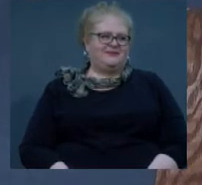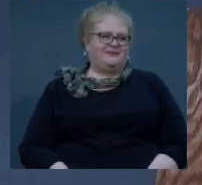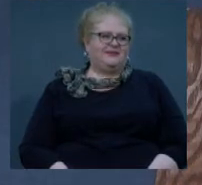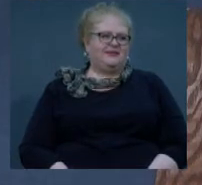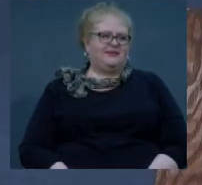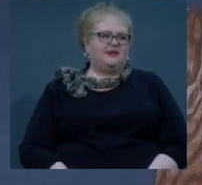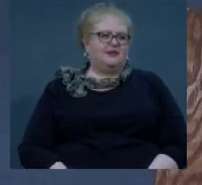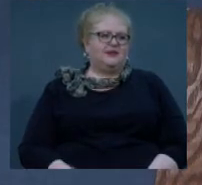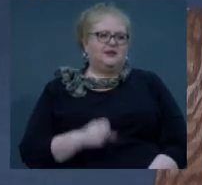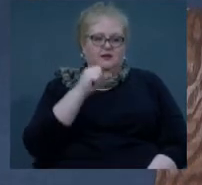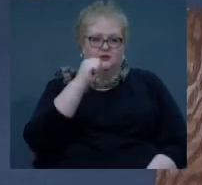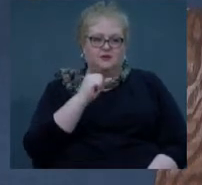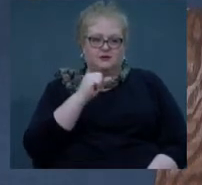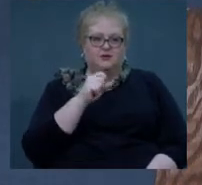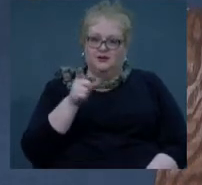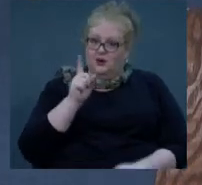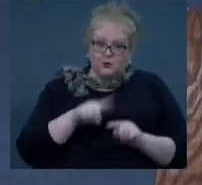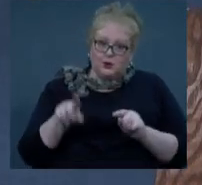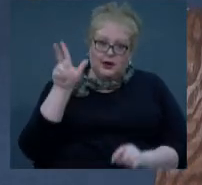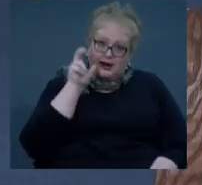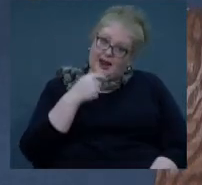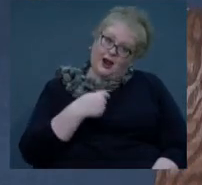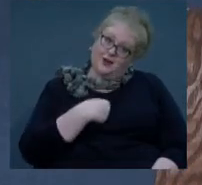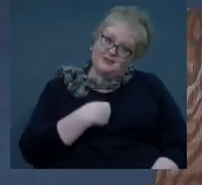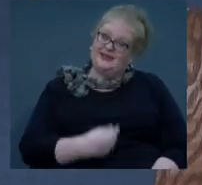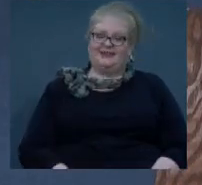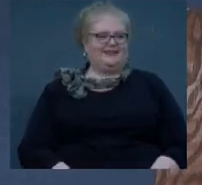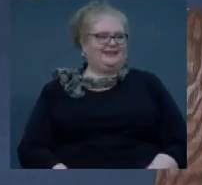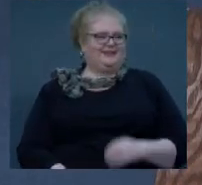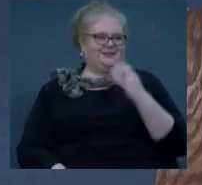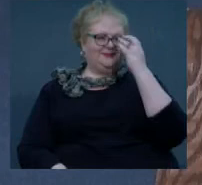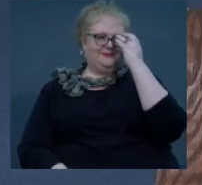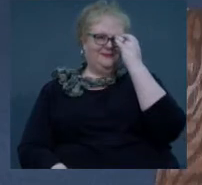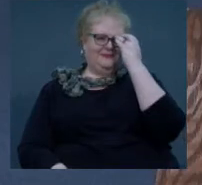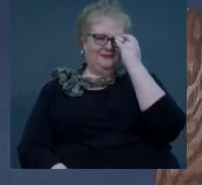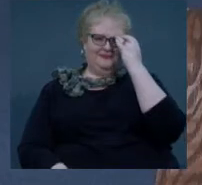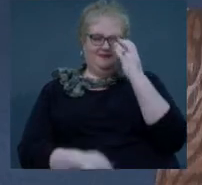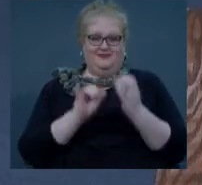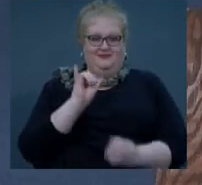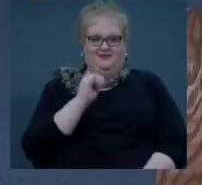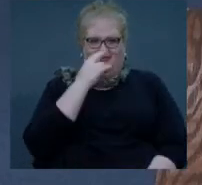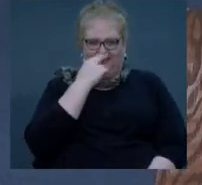microphone down just a little. You mean you couldn't hear me? That's really bad.